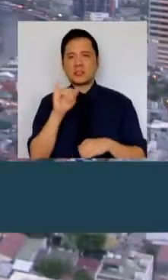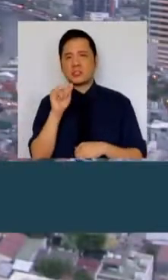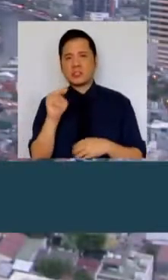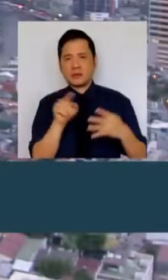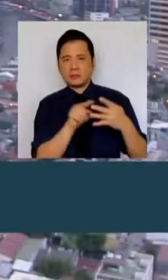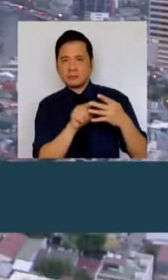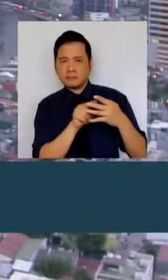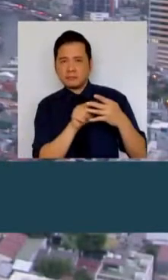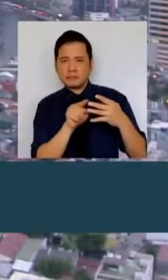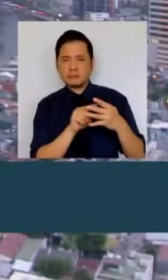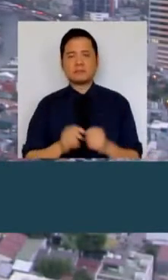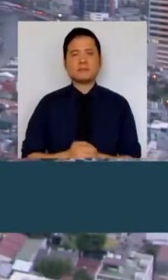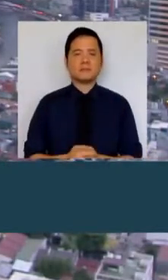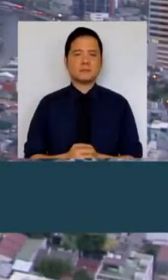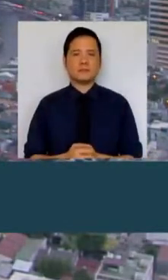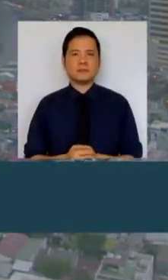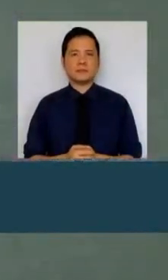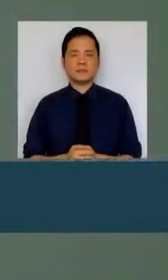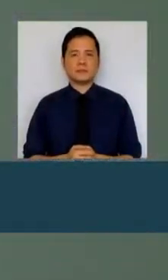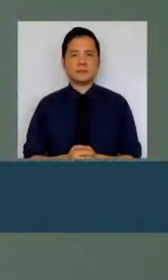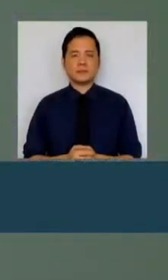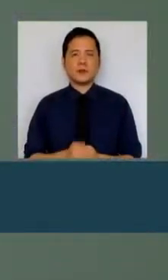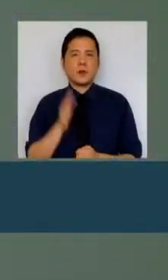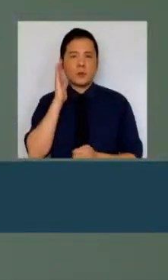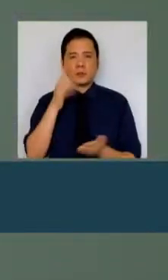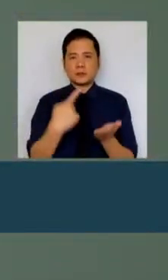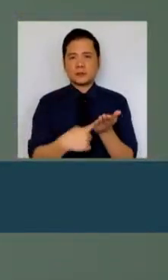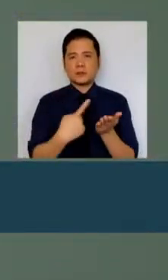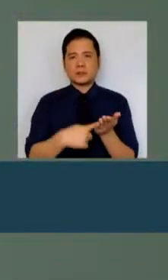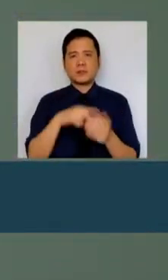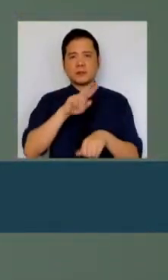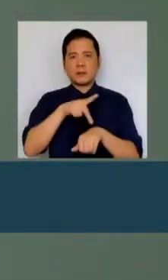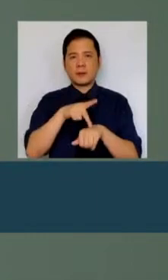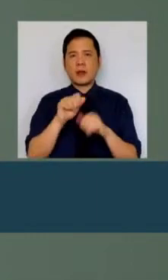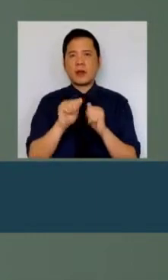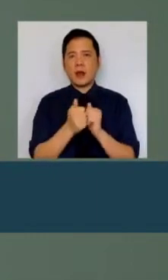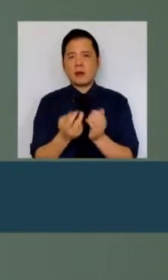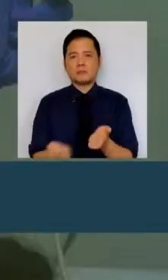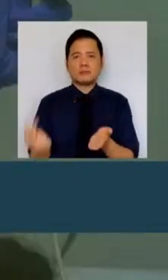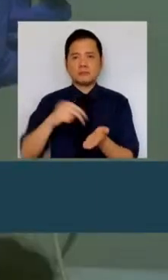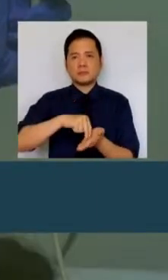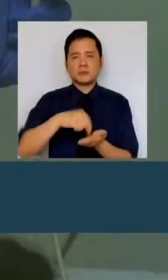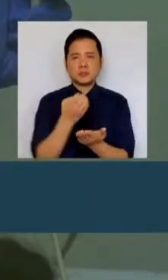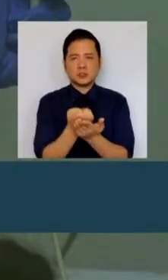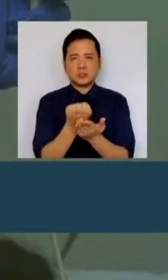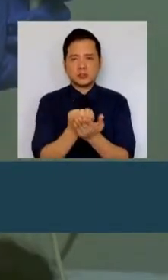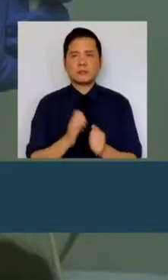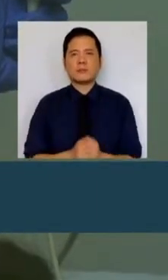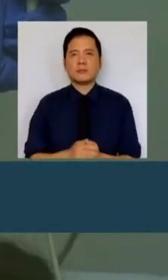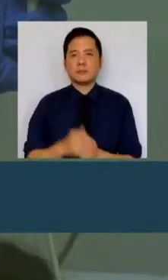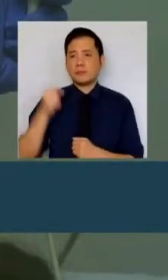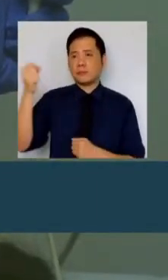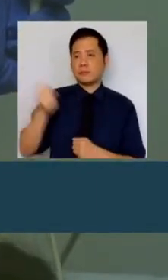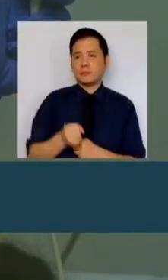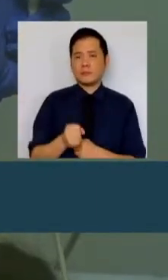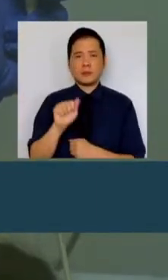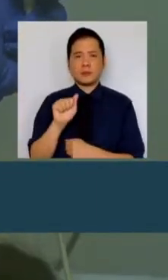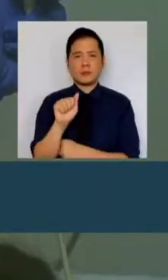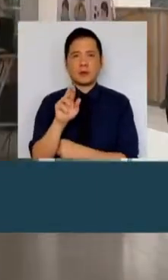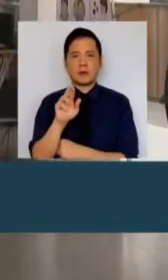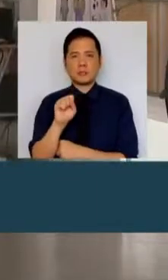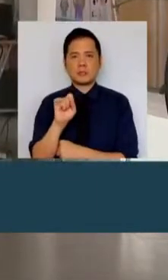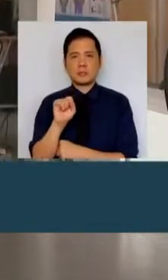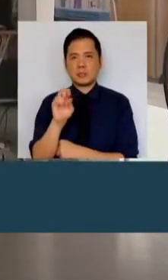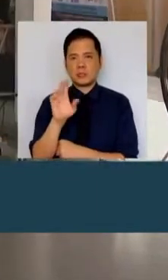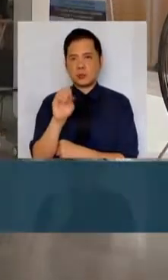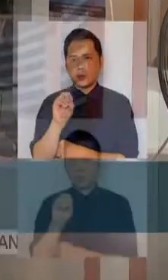And we'll discuss the Philippines' long road to economic recovery post-pandemic with Philippine Competition Commission Chairman Arsenio Balisacan.